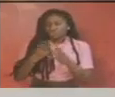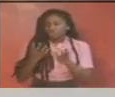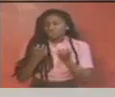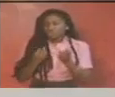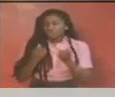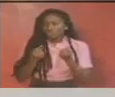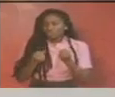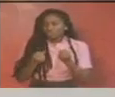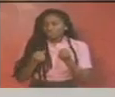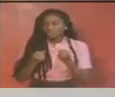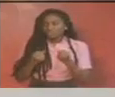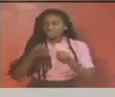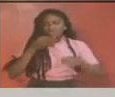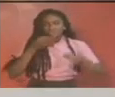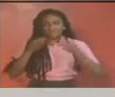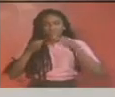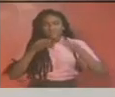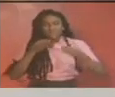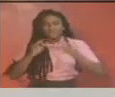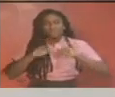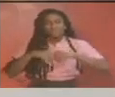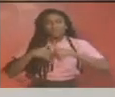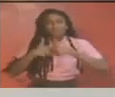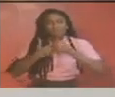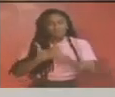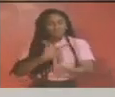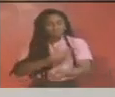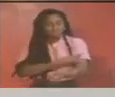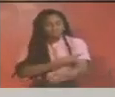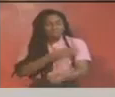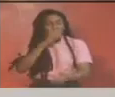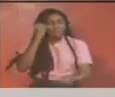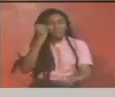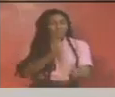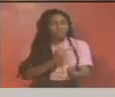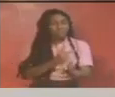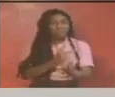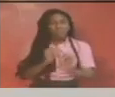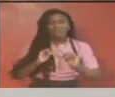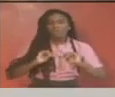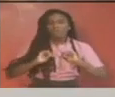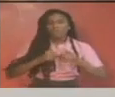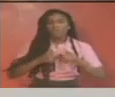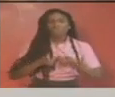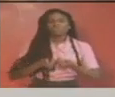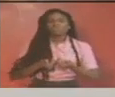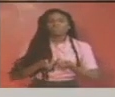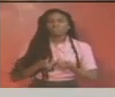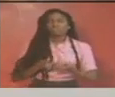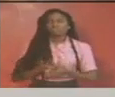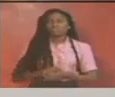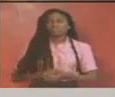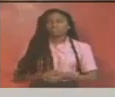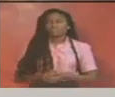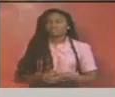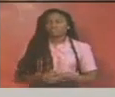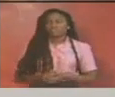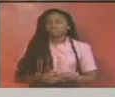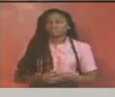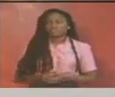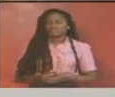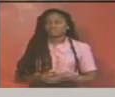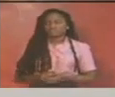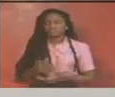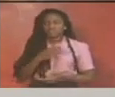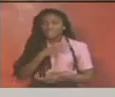the processes of approvals of COVID-19 vaccines. Most of these processes apply directly to medicines as well.